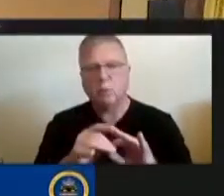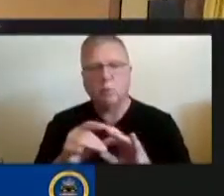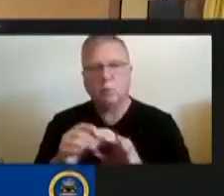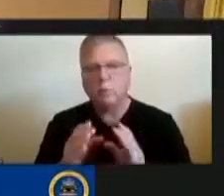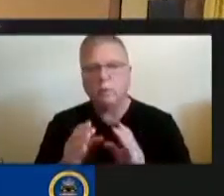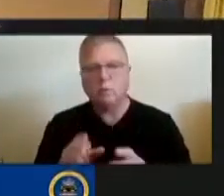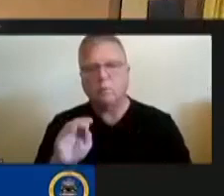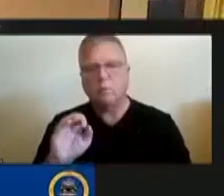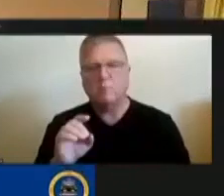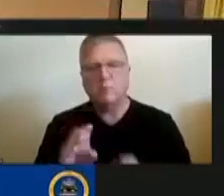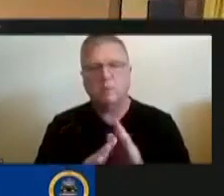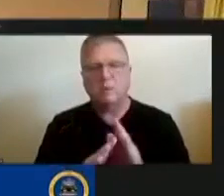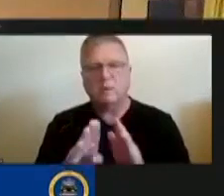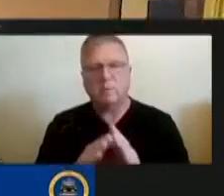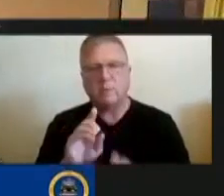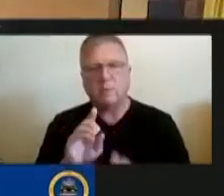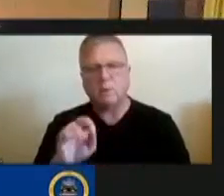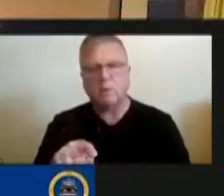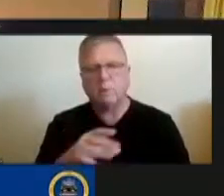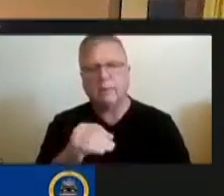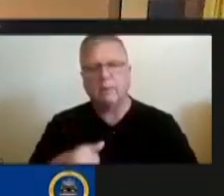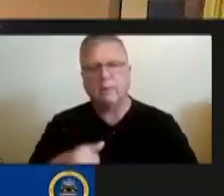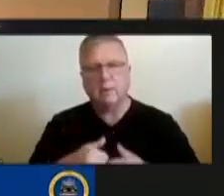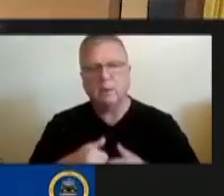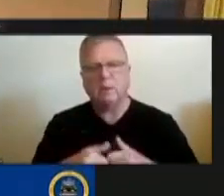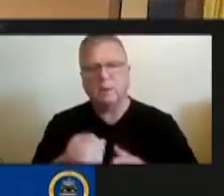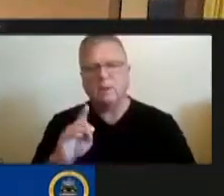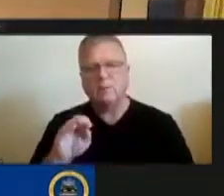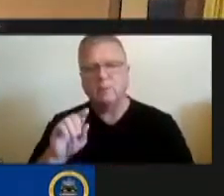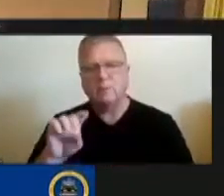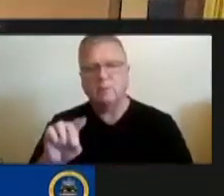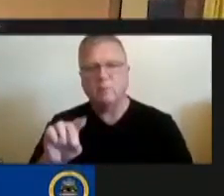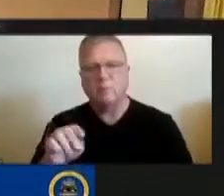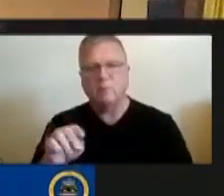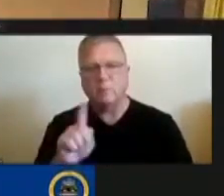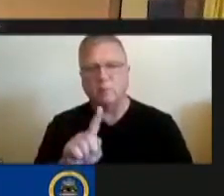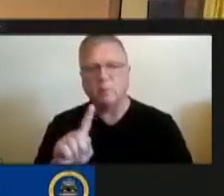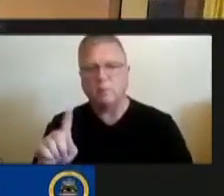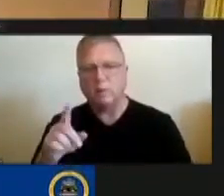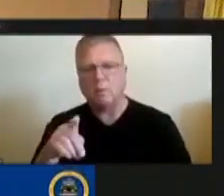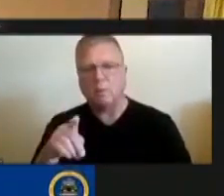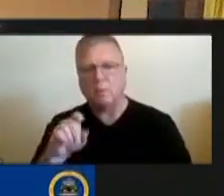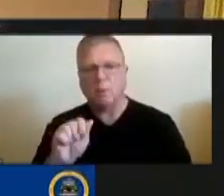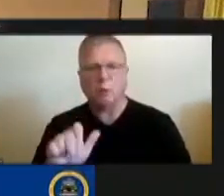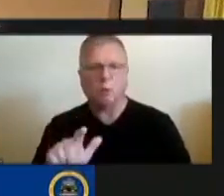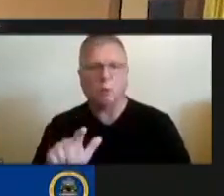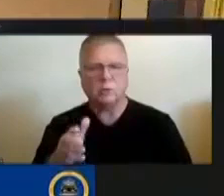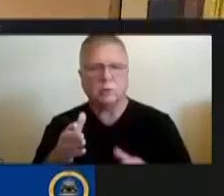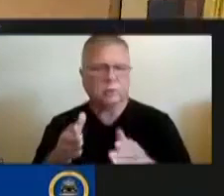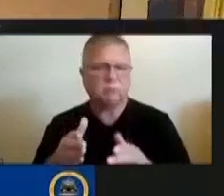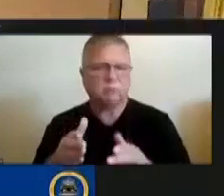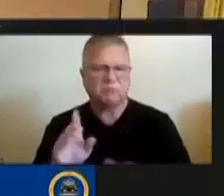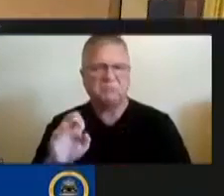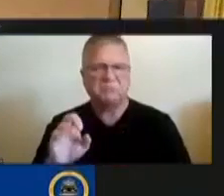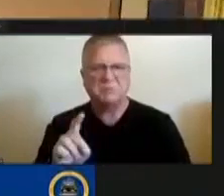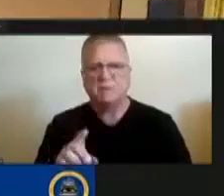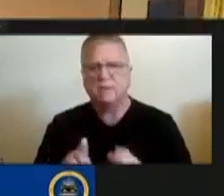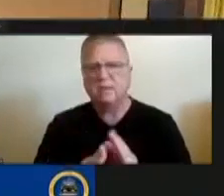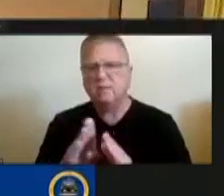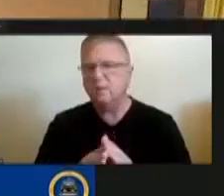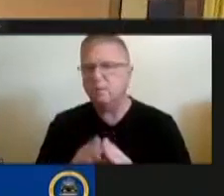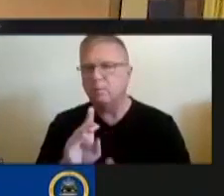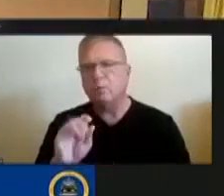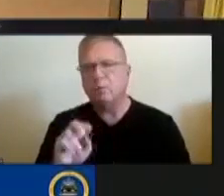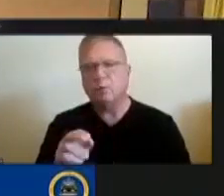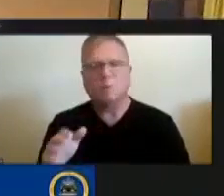Corporation and also as a resident of Bloomfield at 111 Pearl Street. Bloomfield Development Corporation is fully